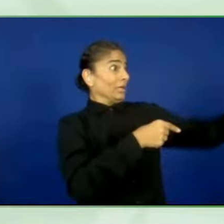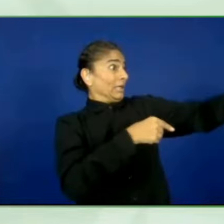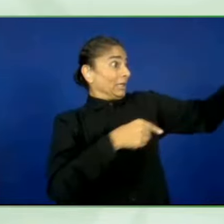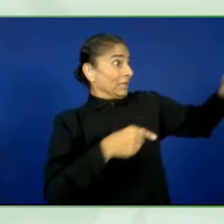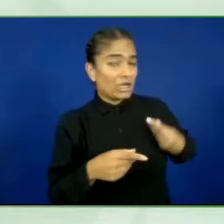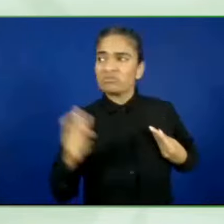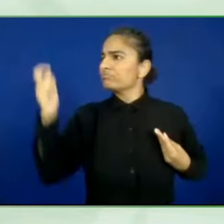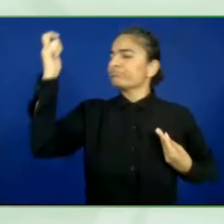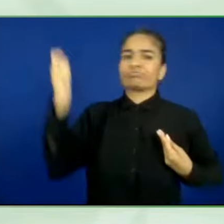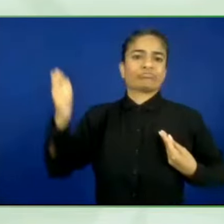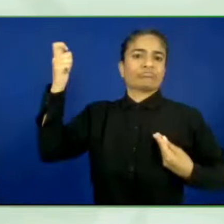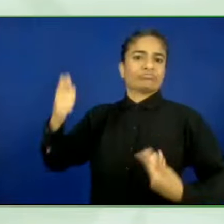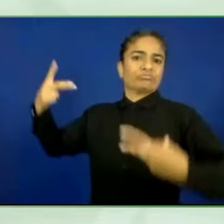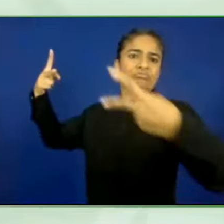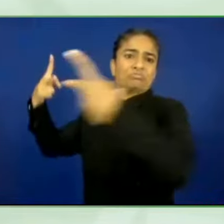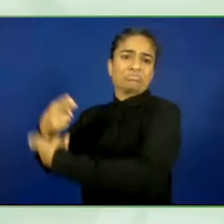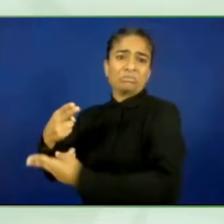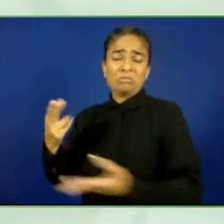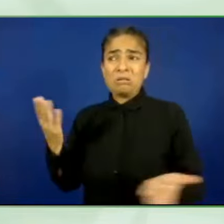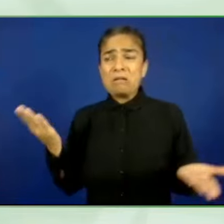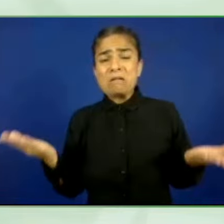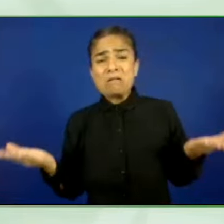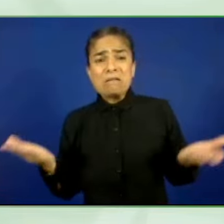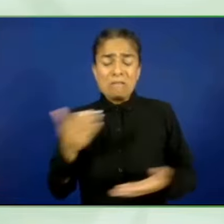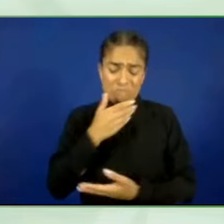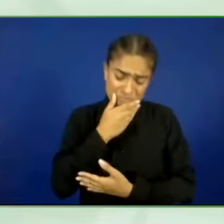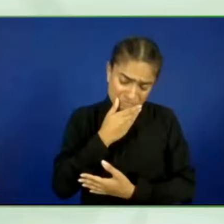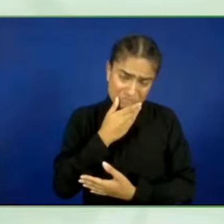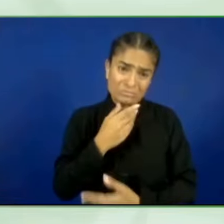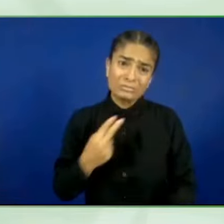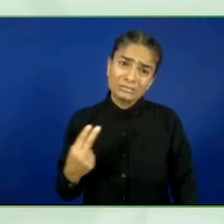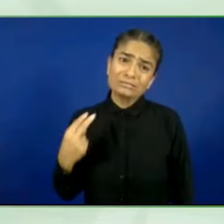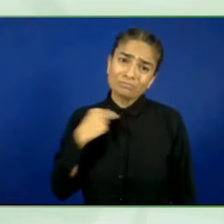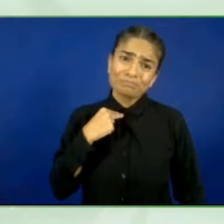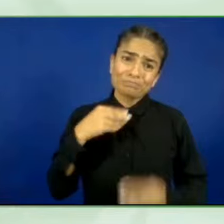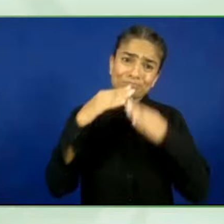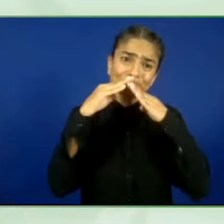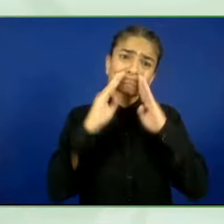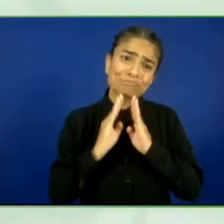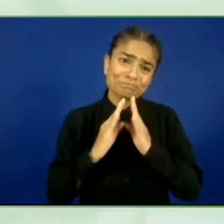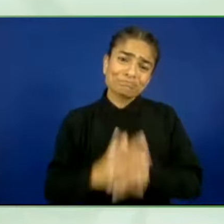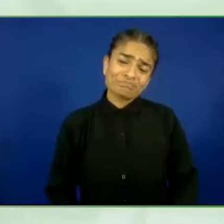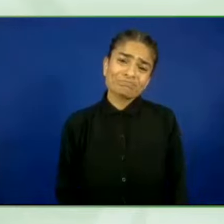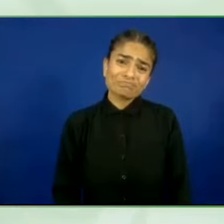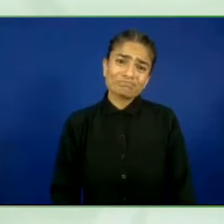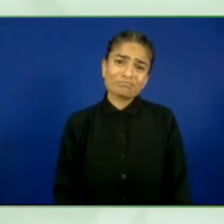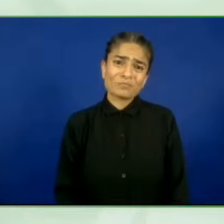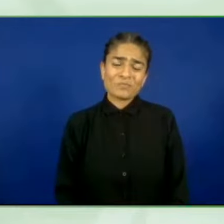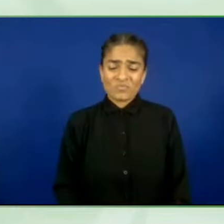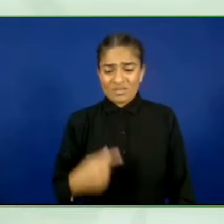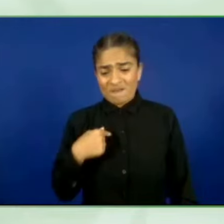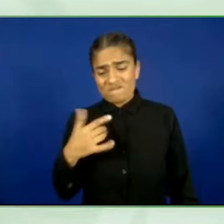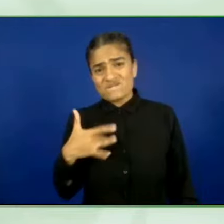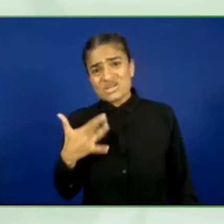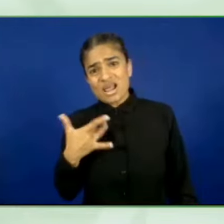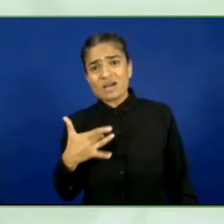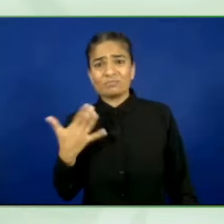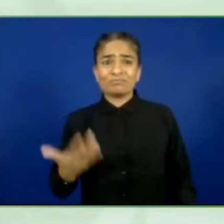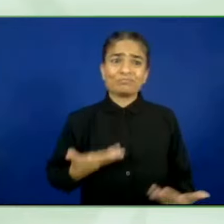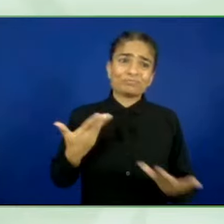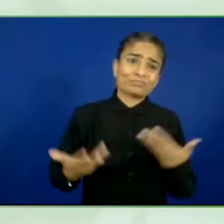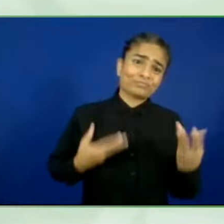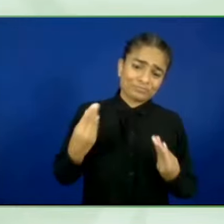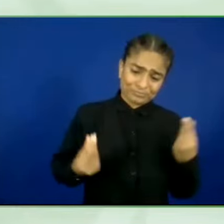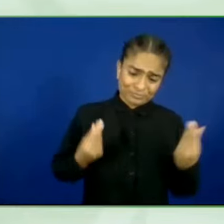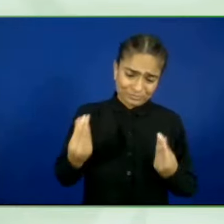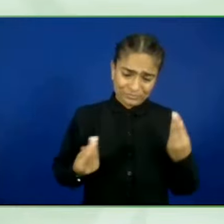a disappointment, and I really feel that that there should be no limit. It